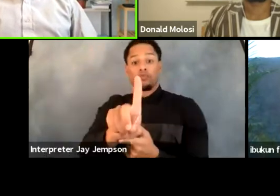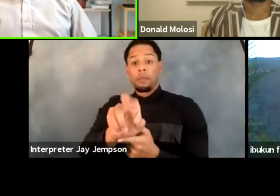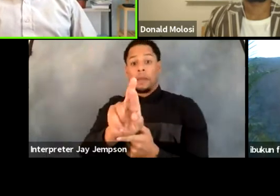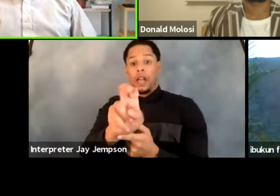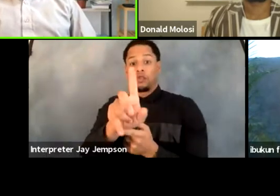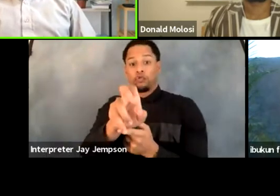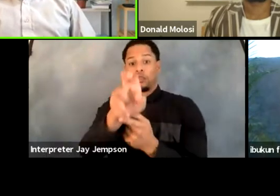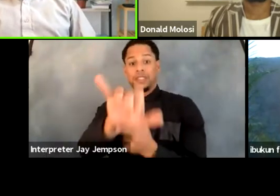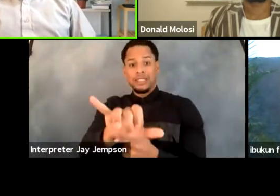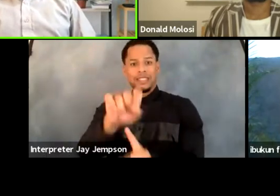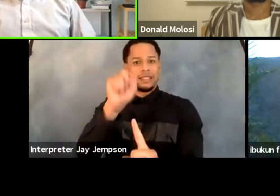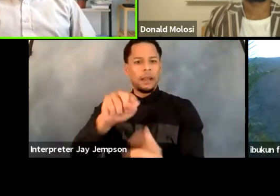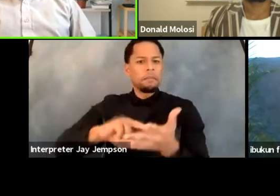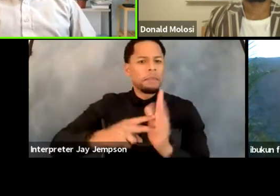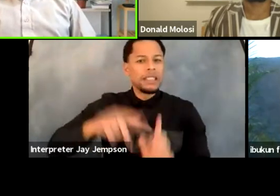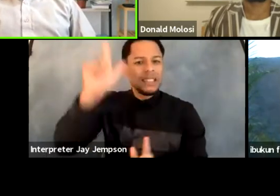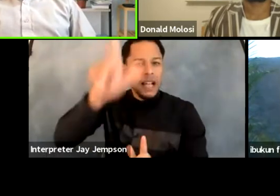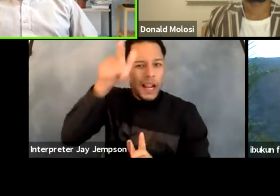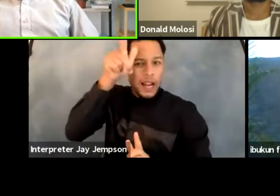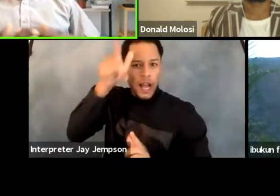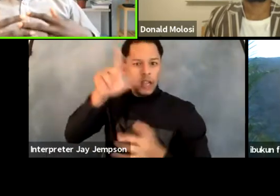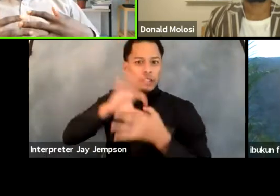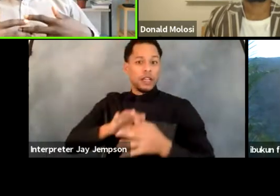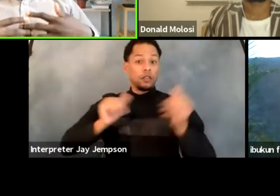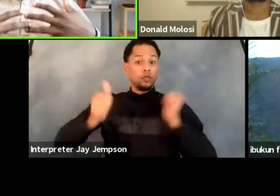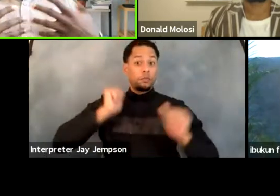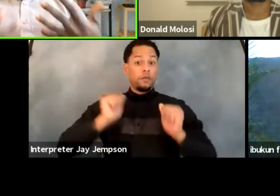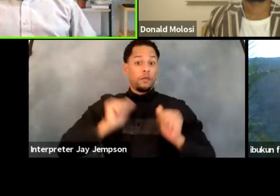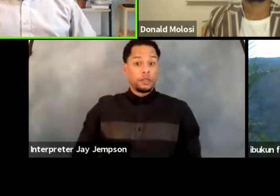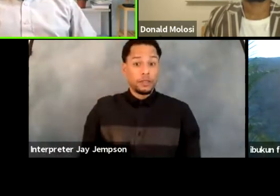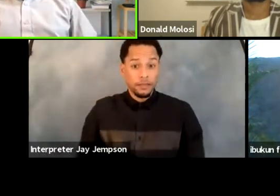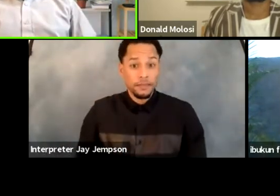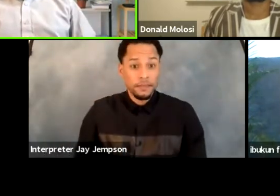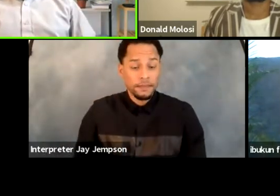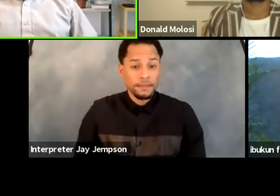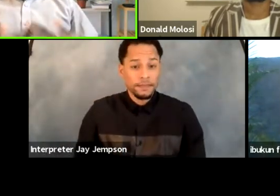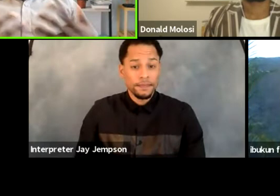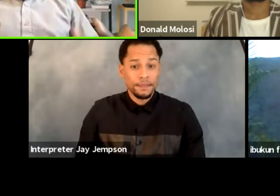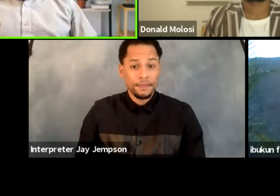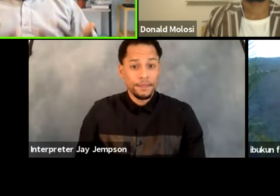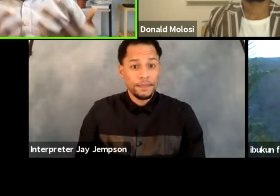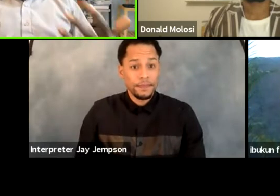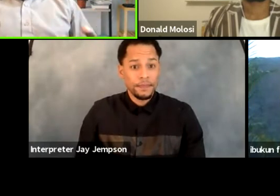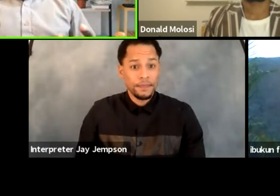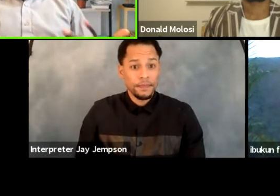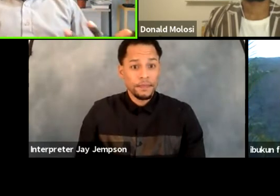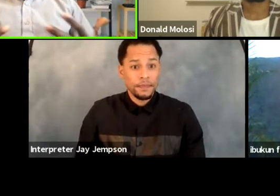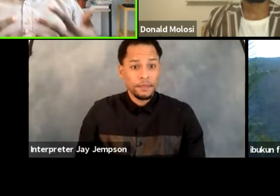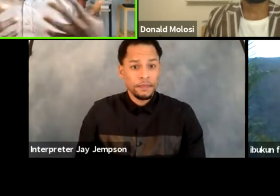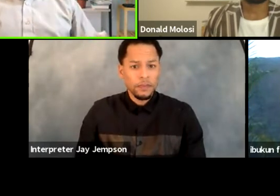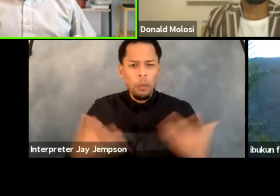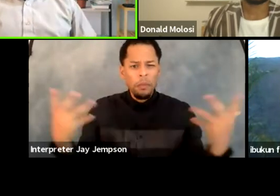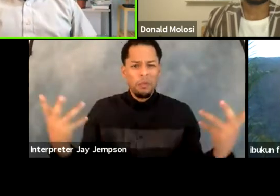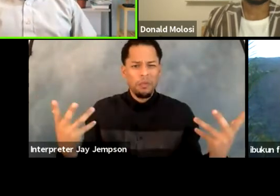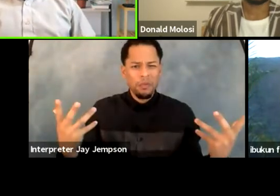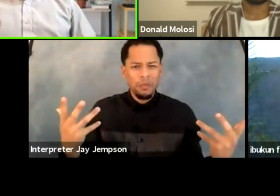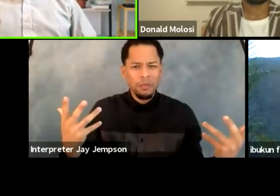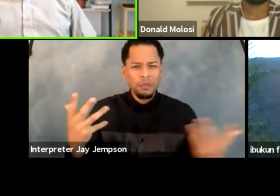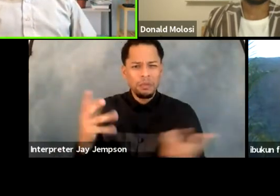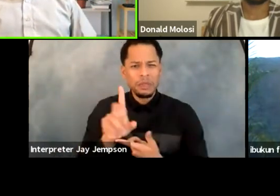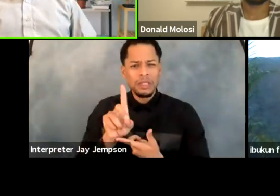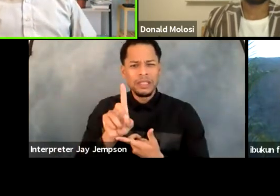We also went to query the question, why decolonize